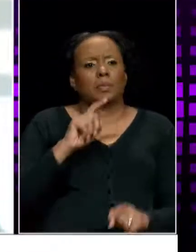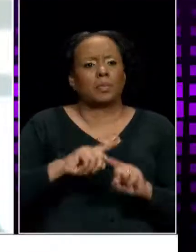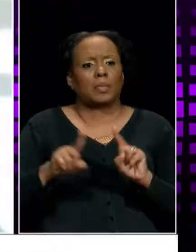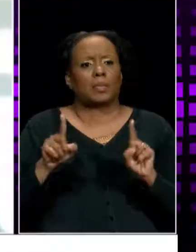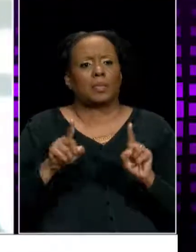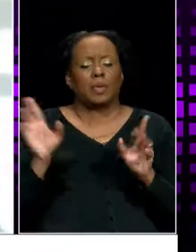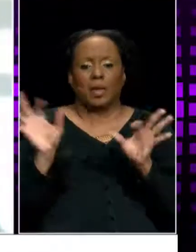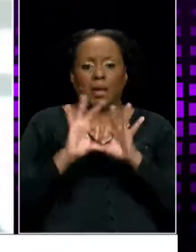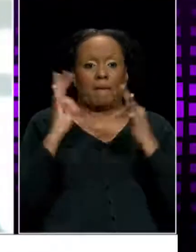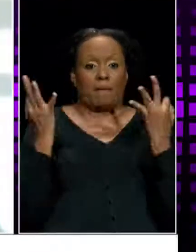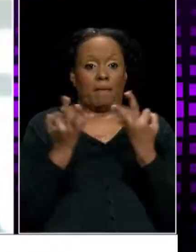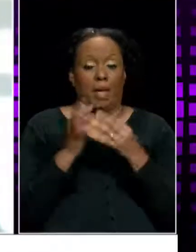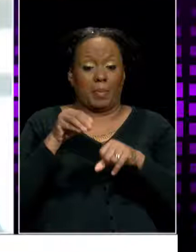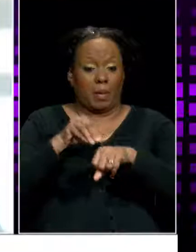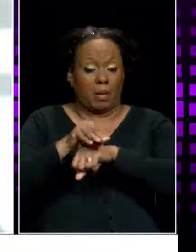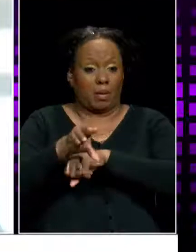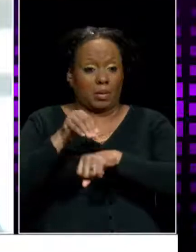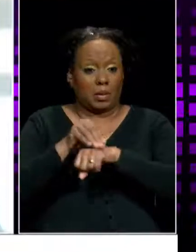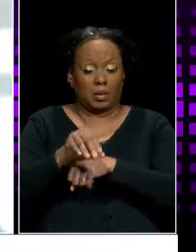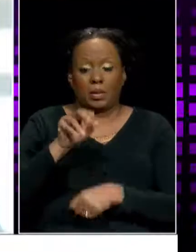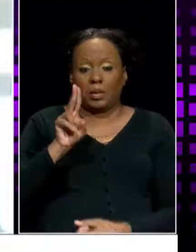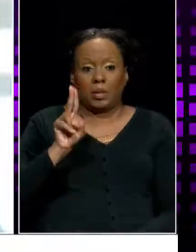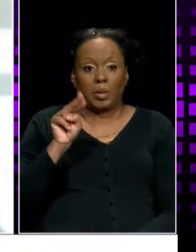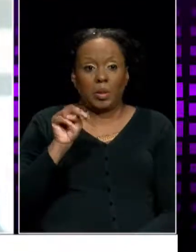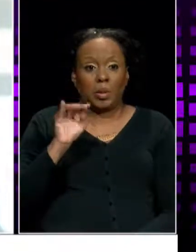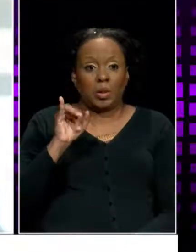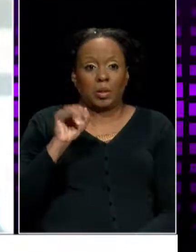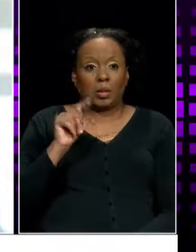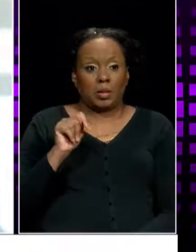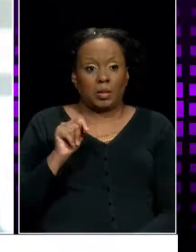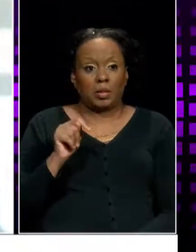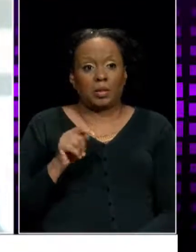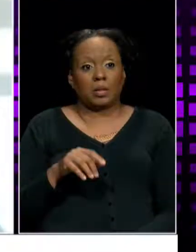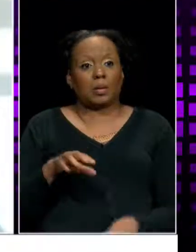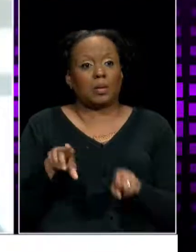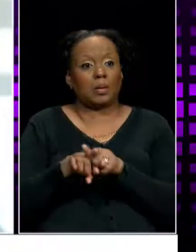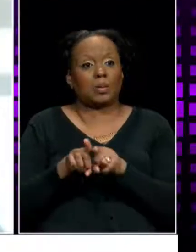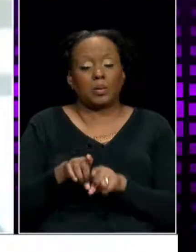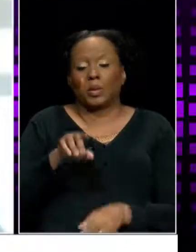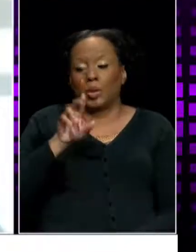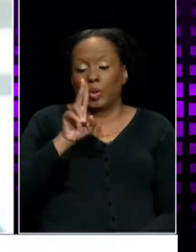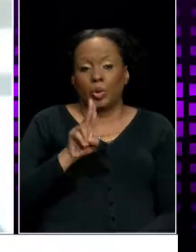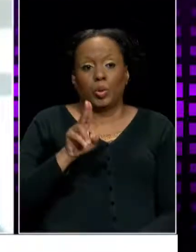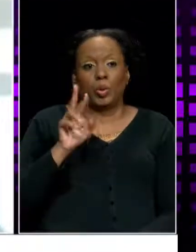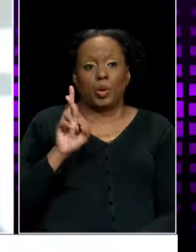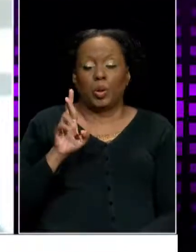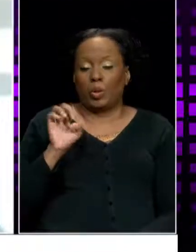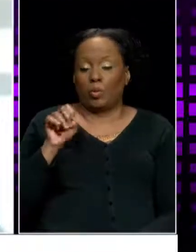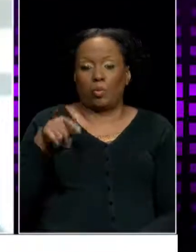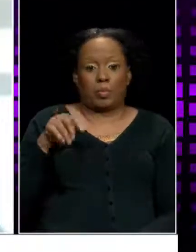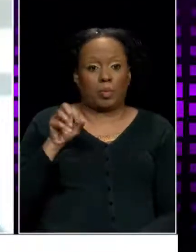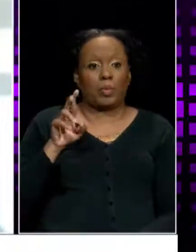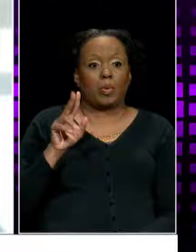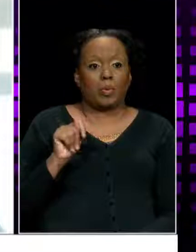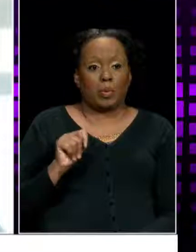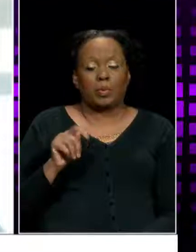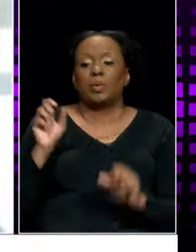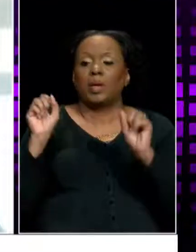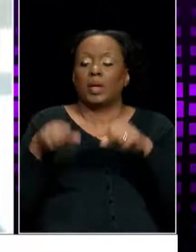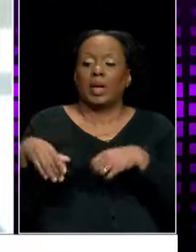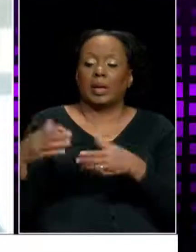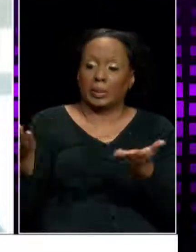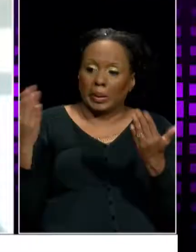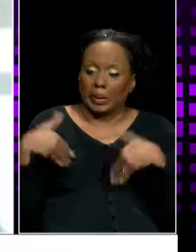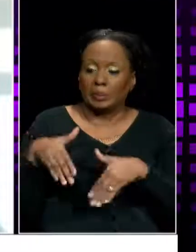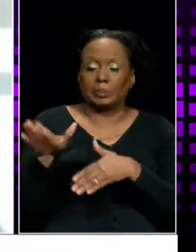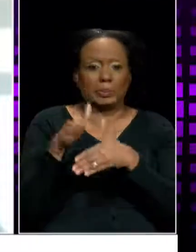what's not that provide those spaces for individuals. You report, is this space for individuals? They're able to come, they're able to share what their